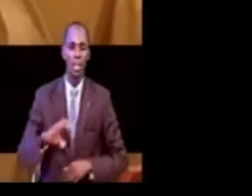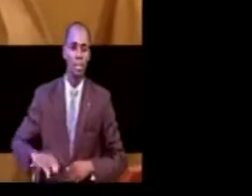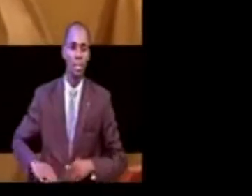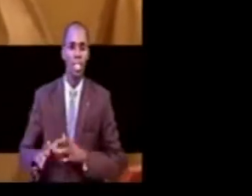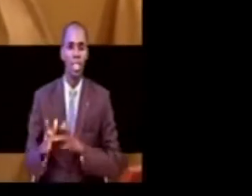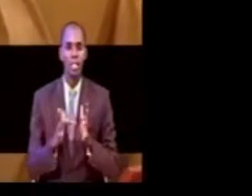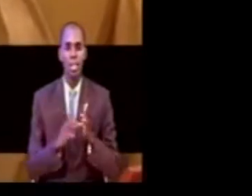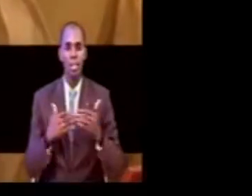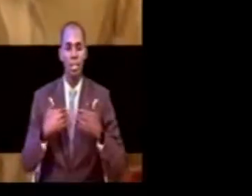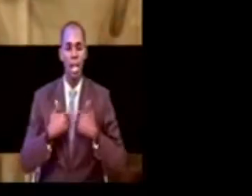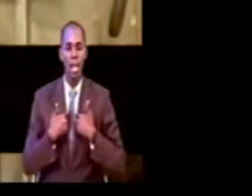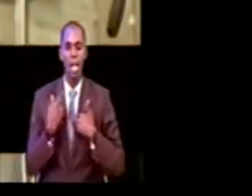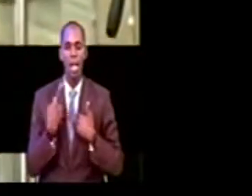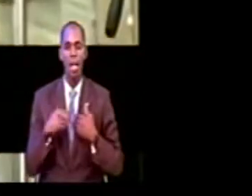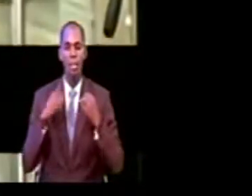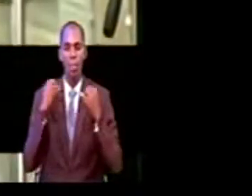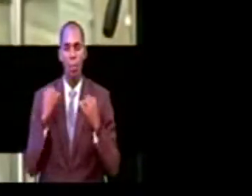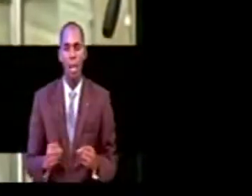my heart